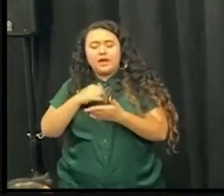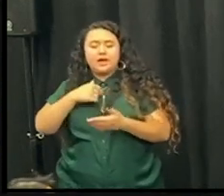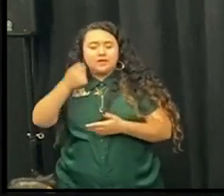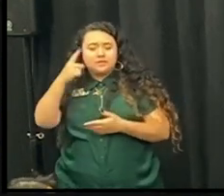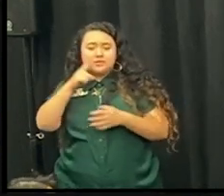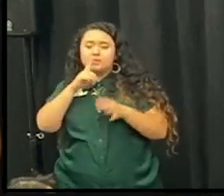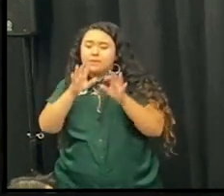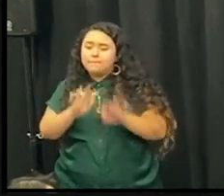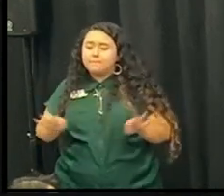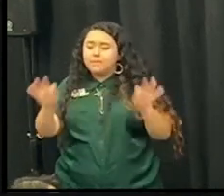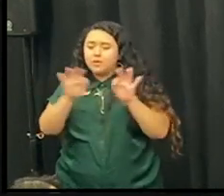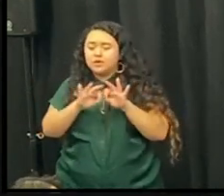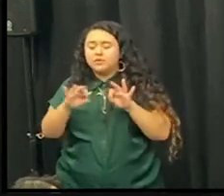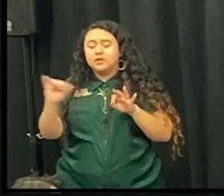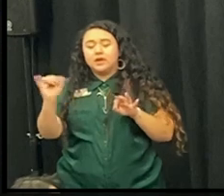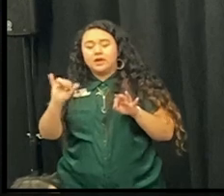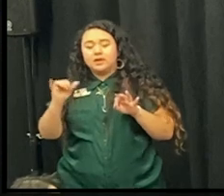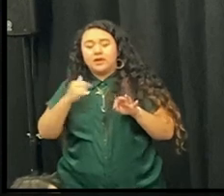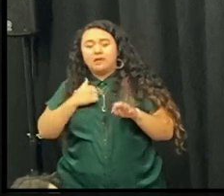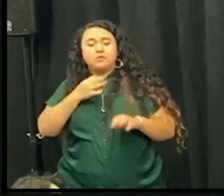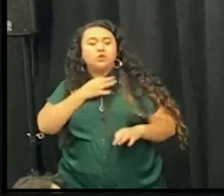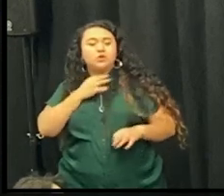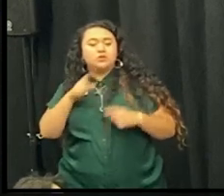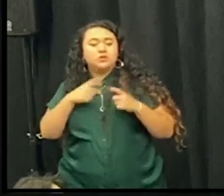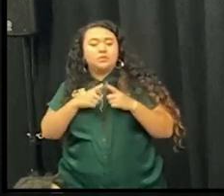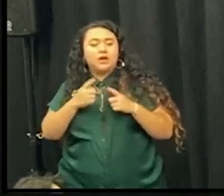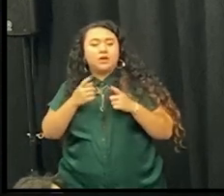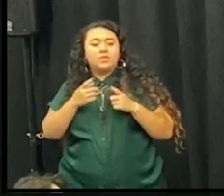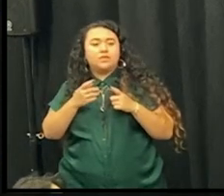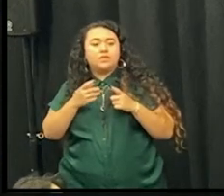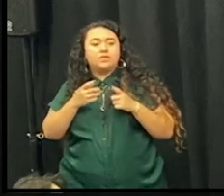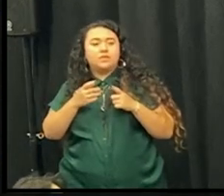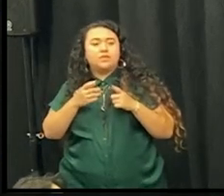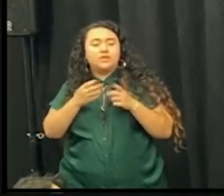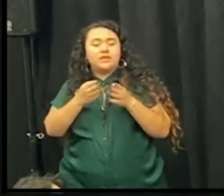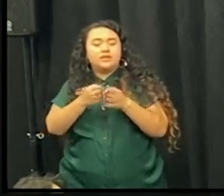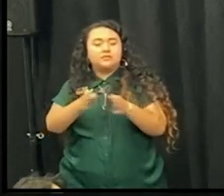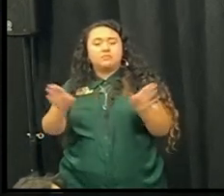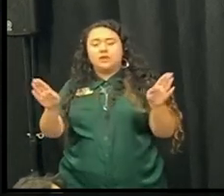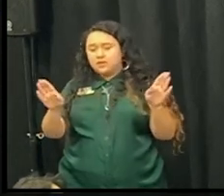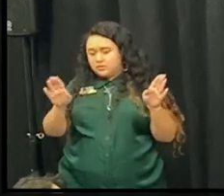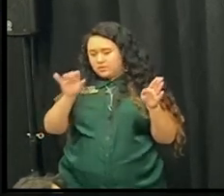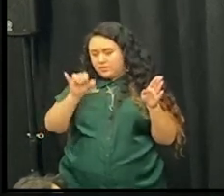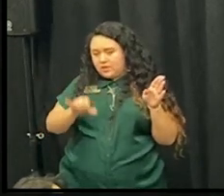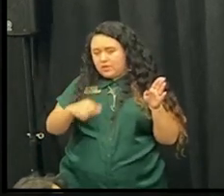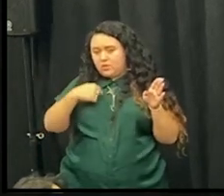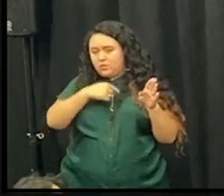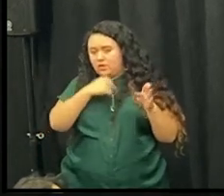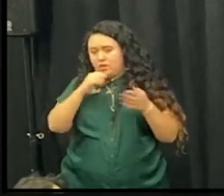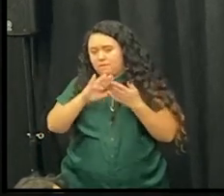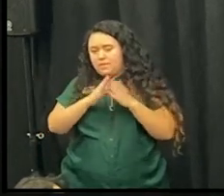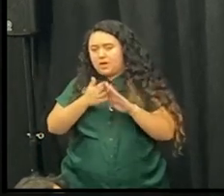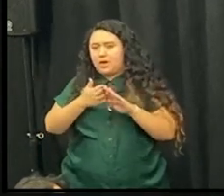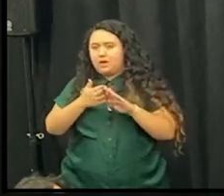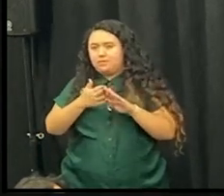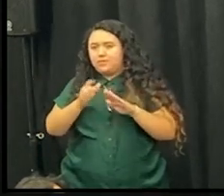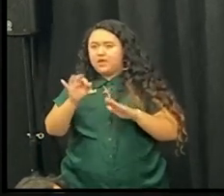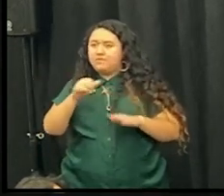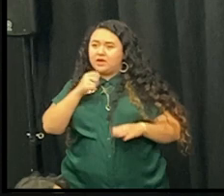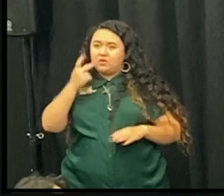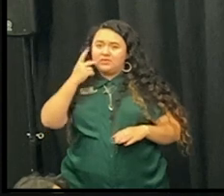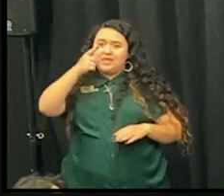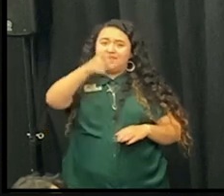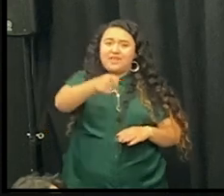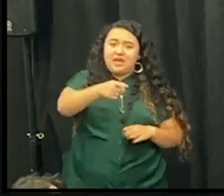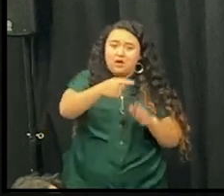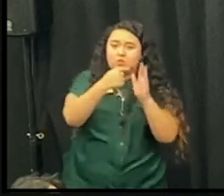importance, and I guess I'm also curious about the expanse of it, so that we don't become so, if I don't see this, then